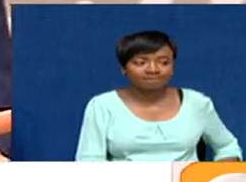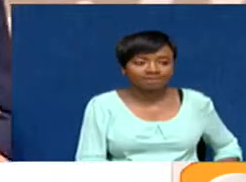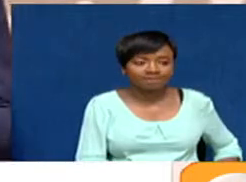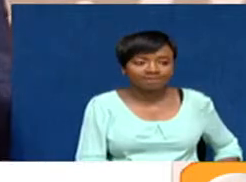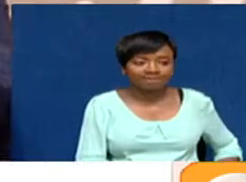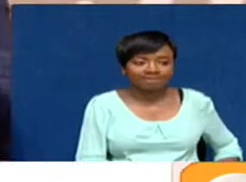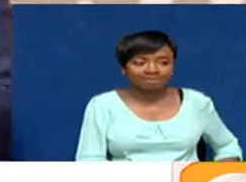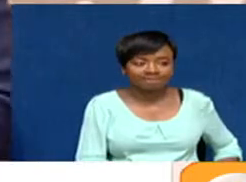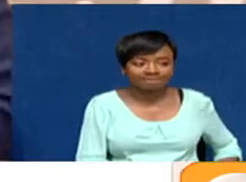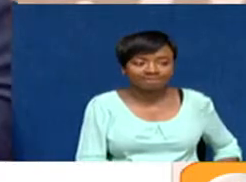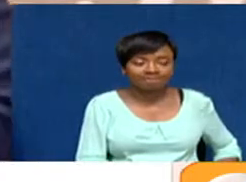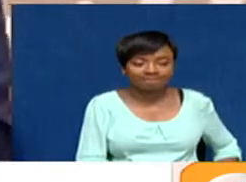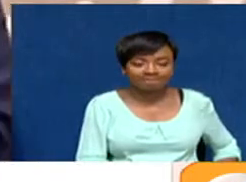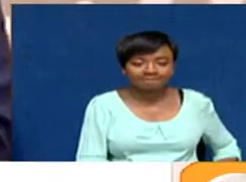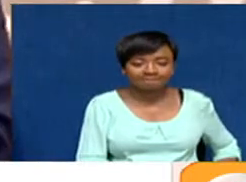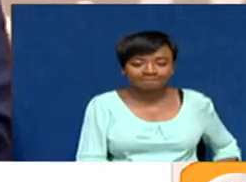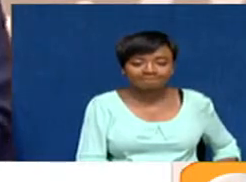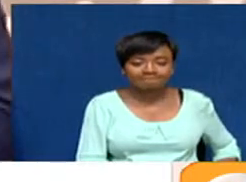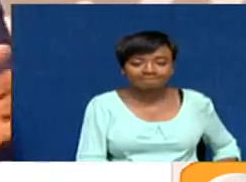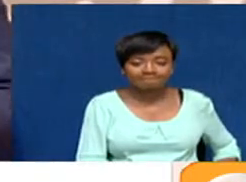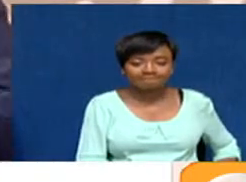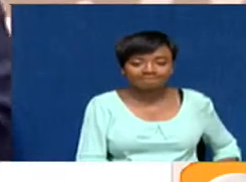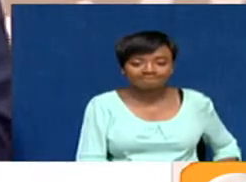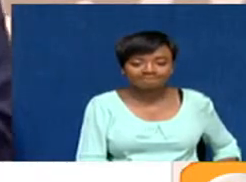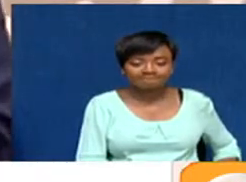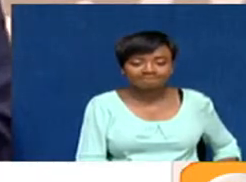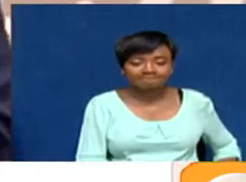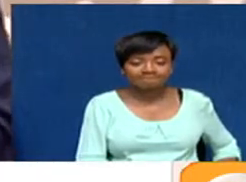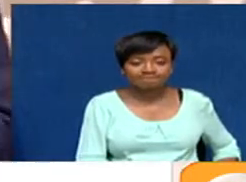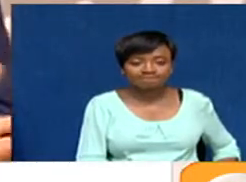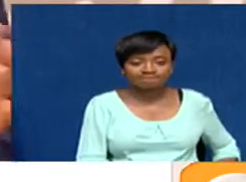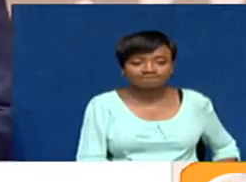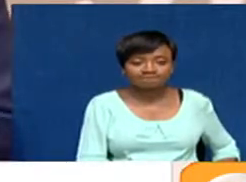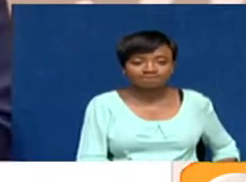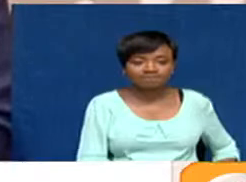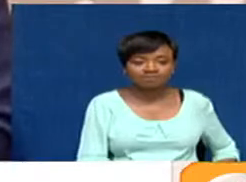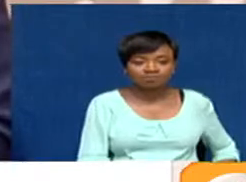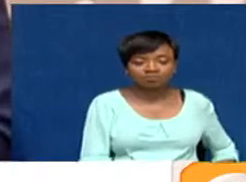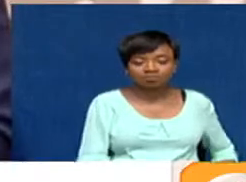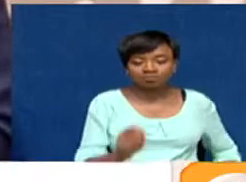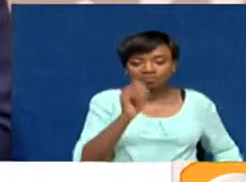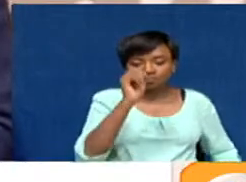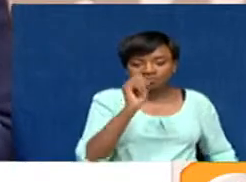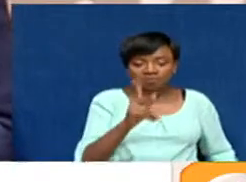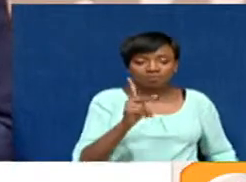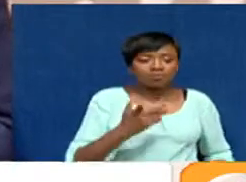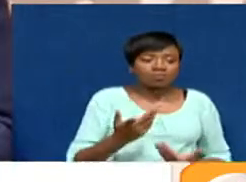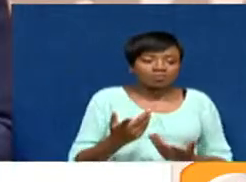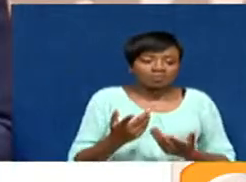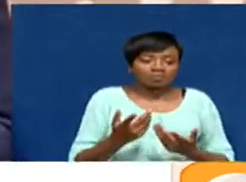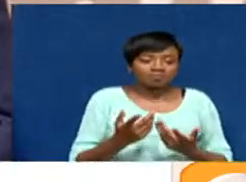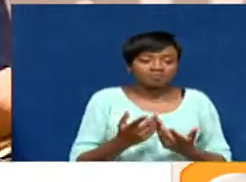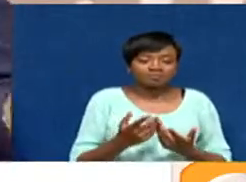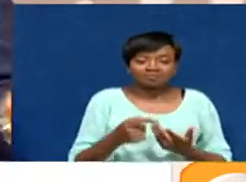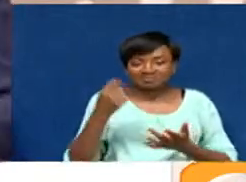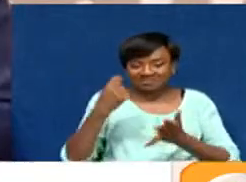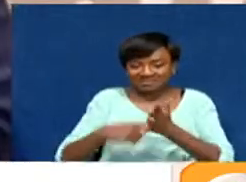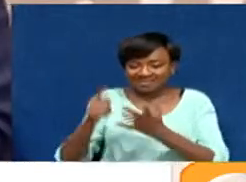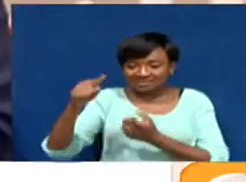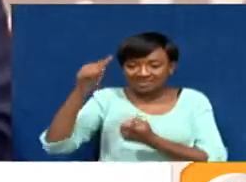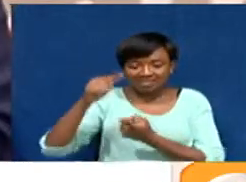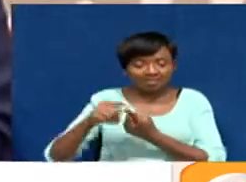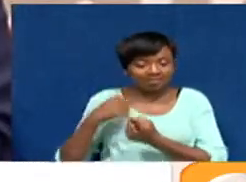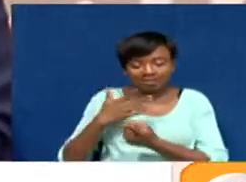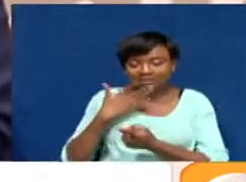taxes. Yes. As Kwame said, that is the prerogative of parliament. So I'm not going to even go there. Okay. That's the first thing. The second thing with